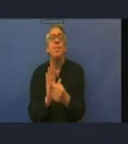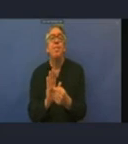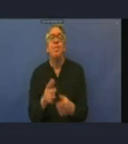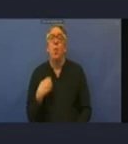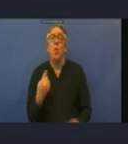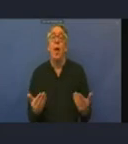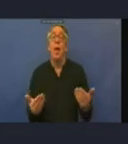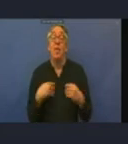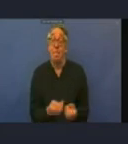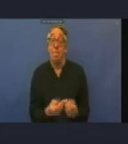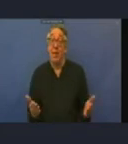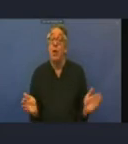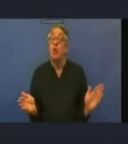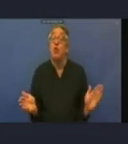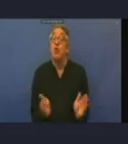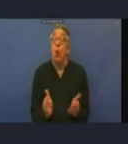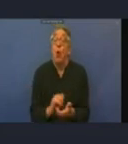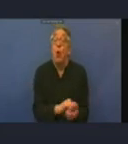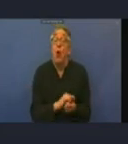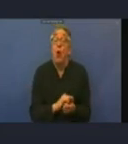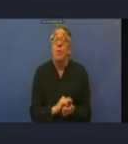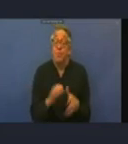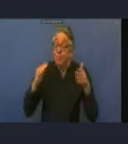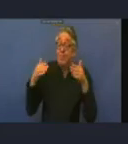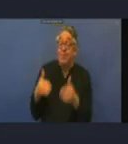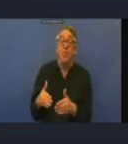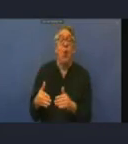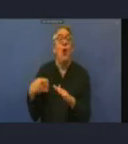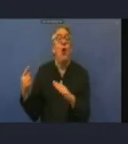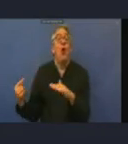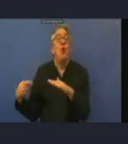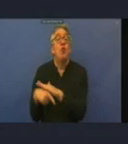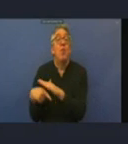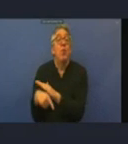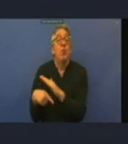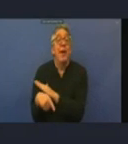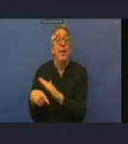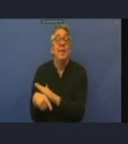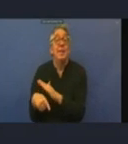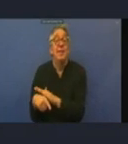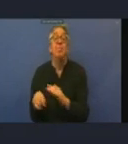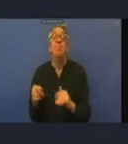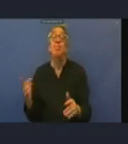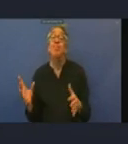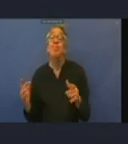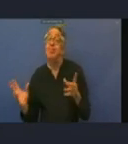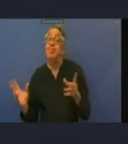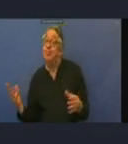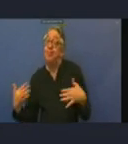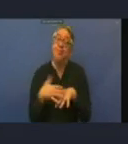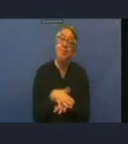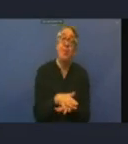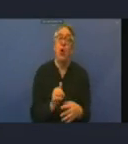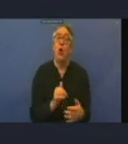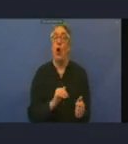in the field of social inclusion and refugees, through football. There are sports clubs in different countries. They exchange their experience,